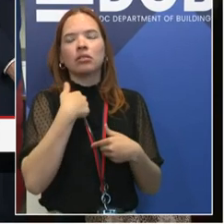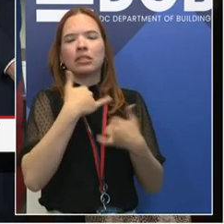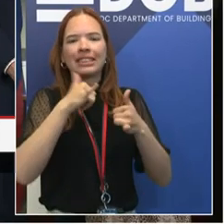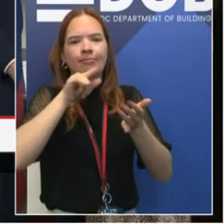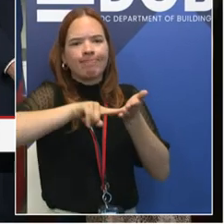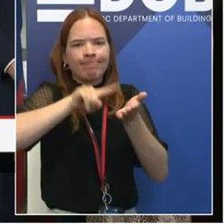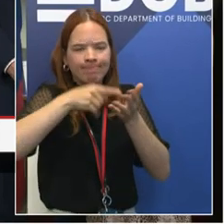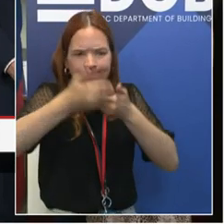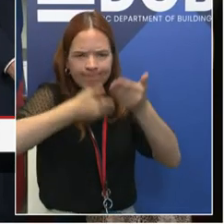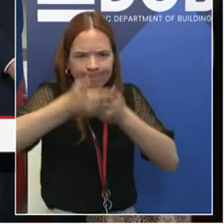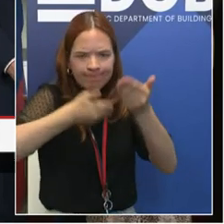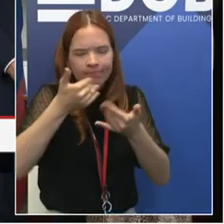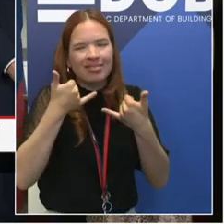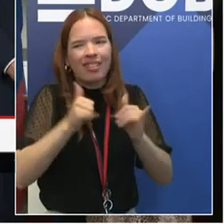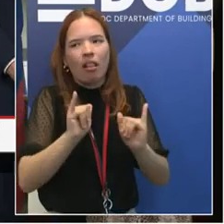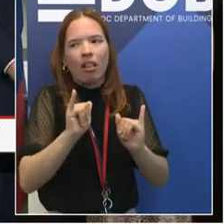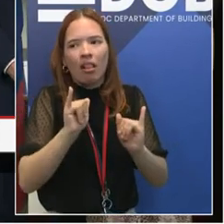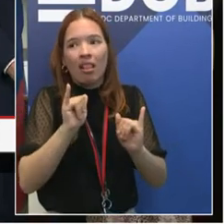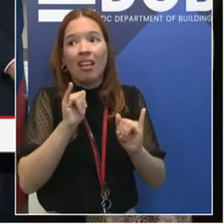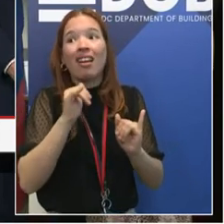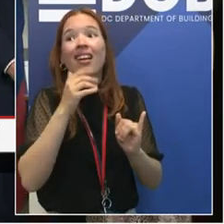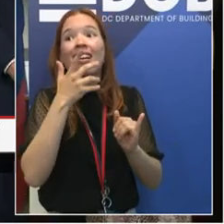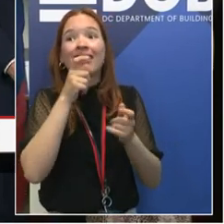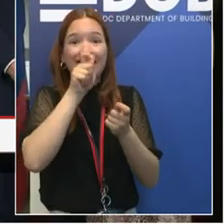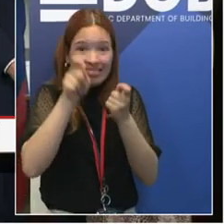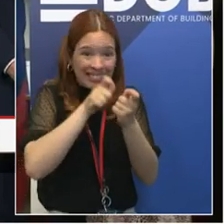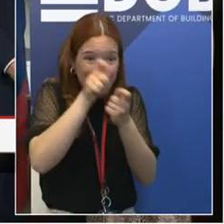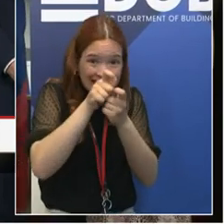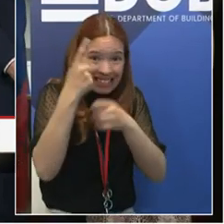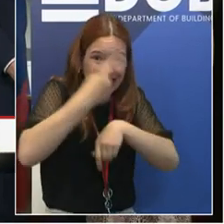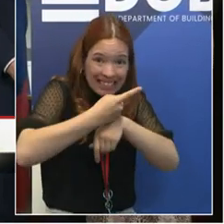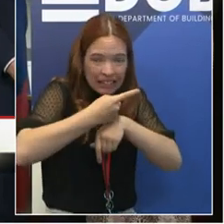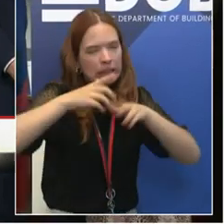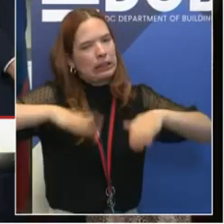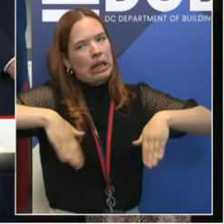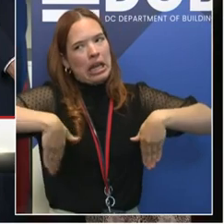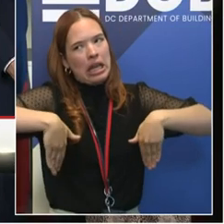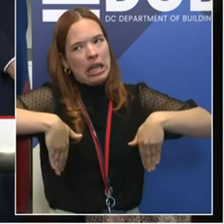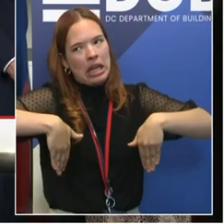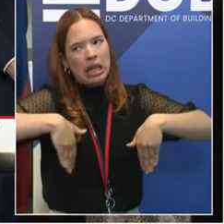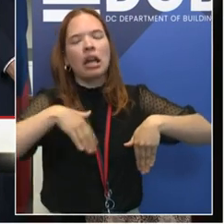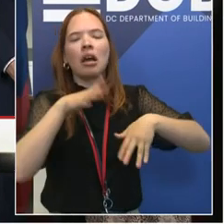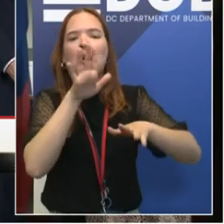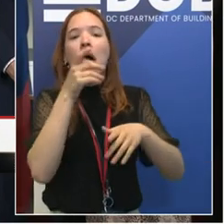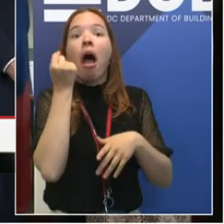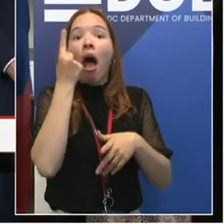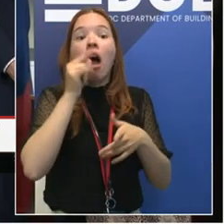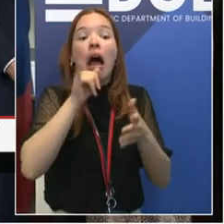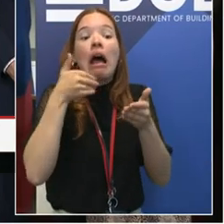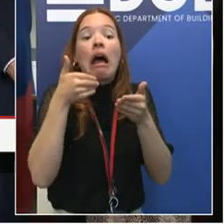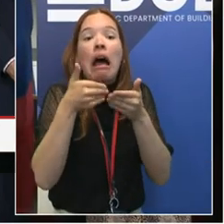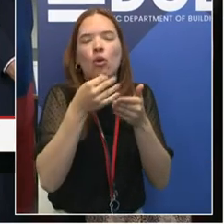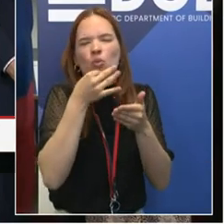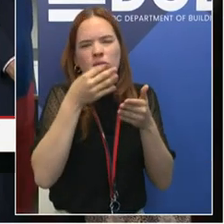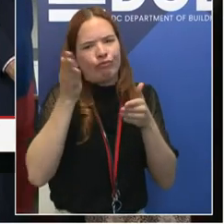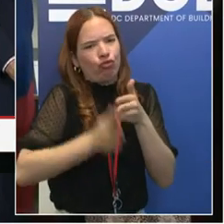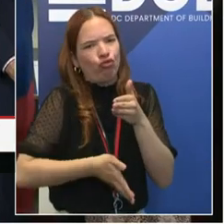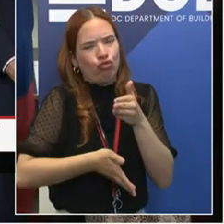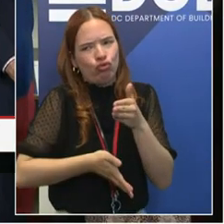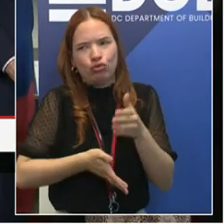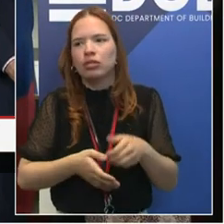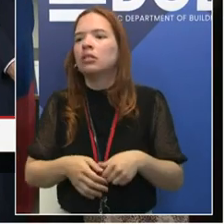time when they would be finished, but thought that they were wrapping up. Can you tell us if any more allegations or victims have come forward other than the two